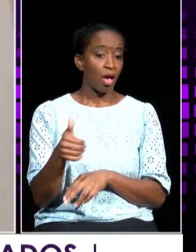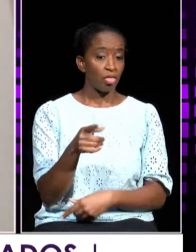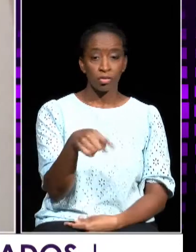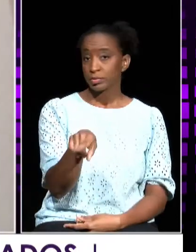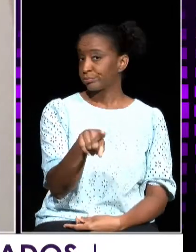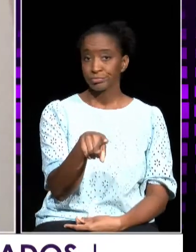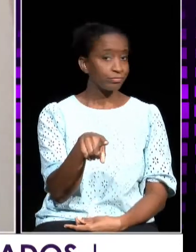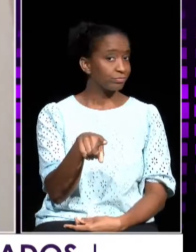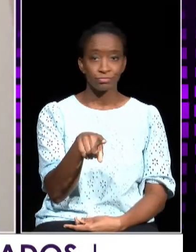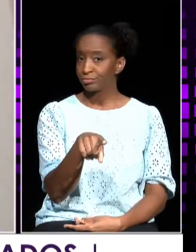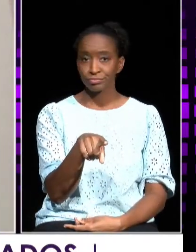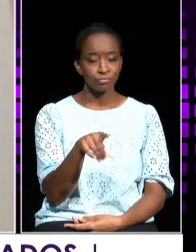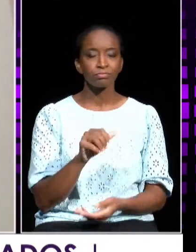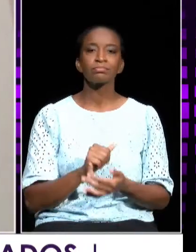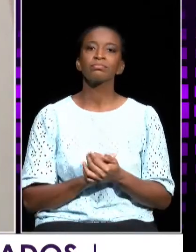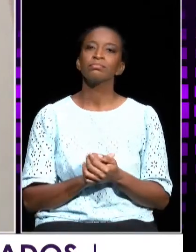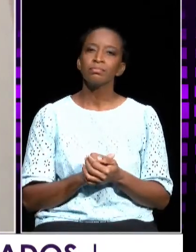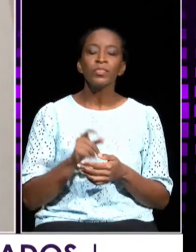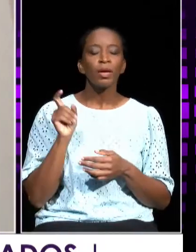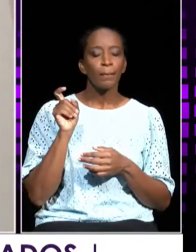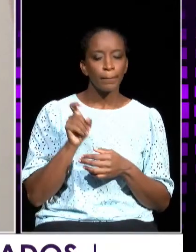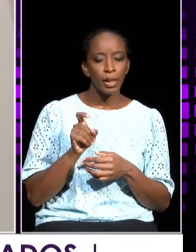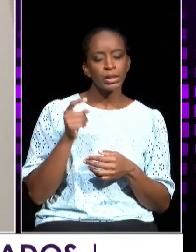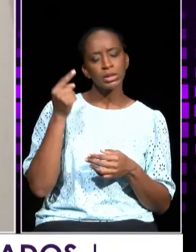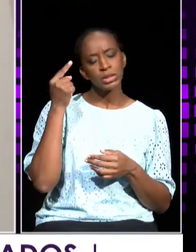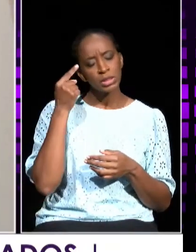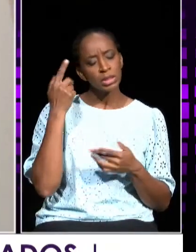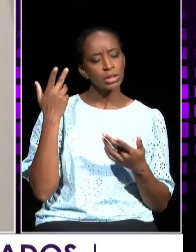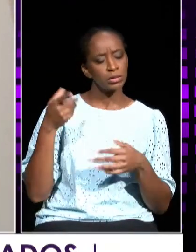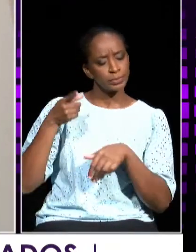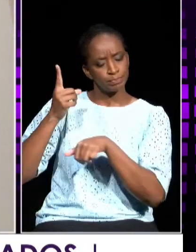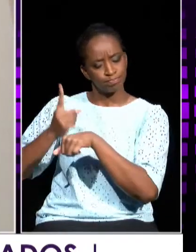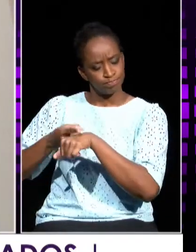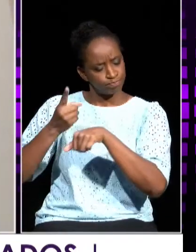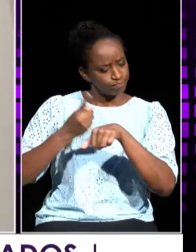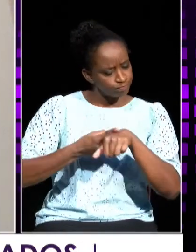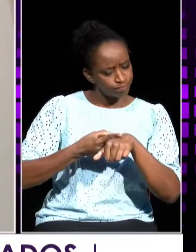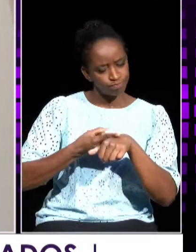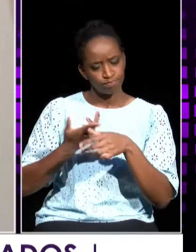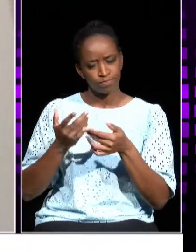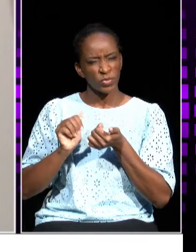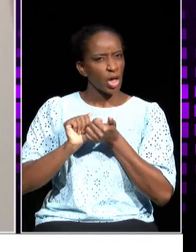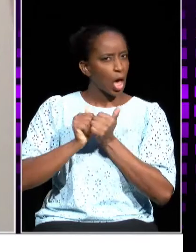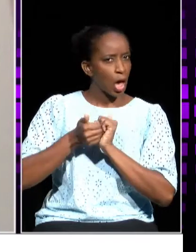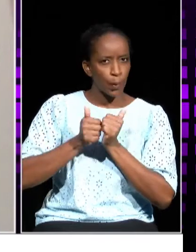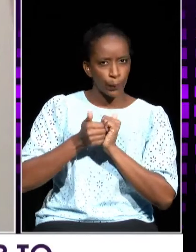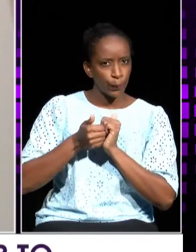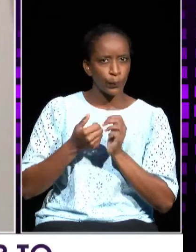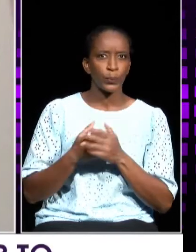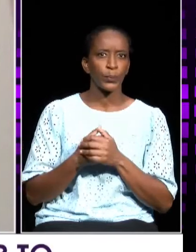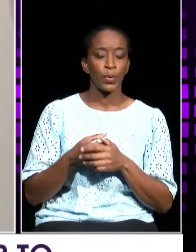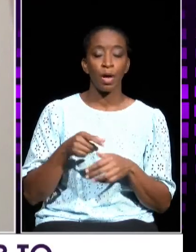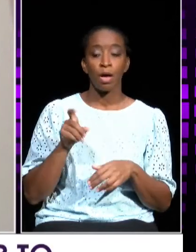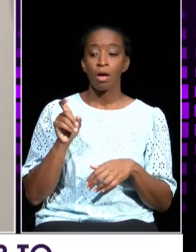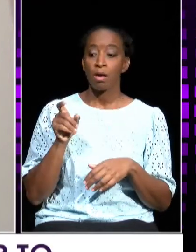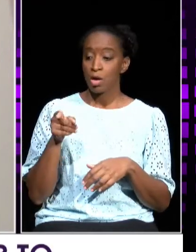what are the alternatives to corporal punishment, rather than it being the